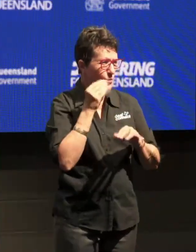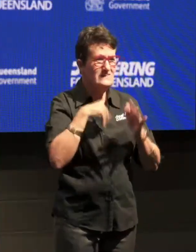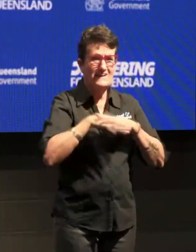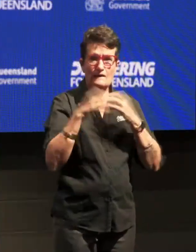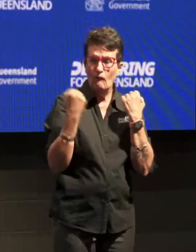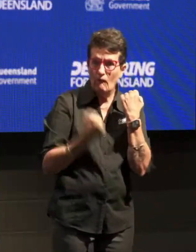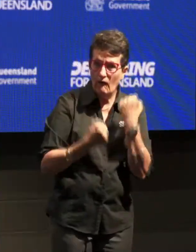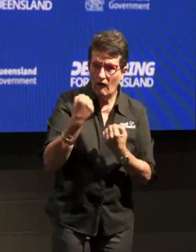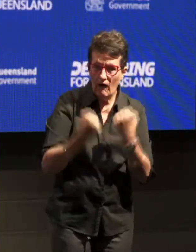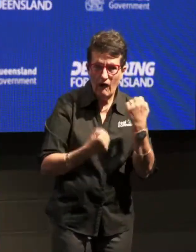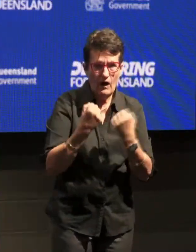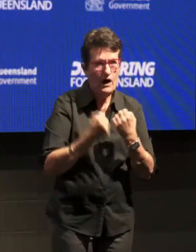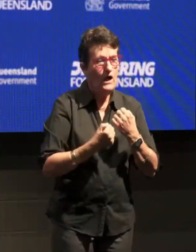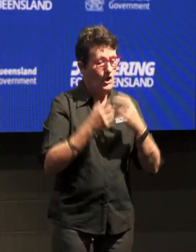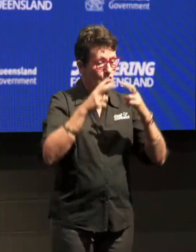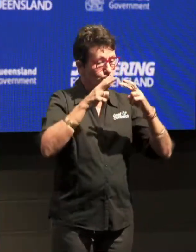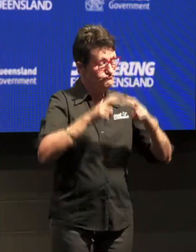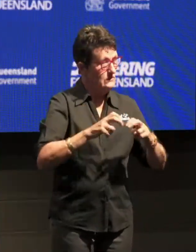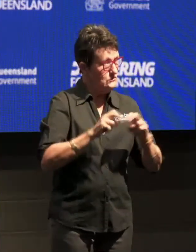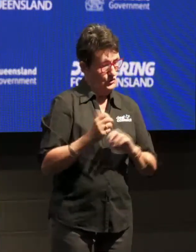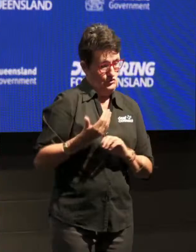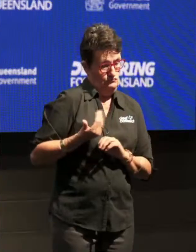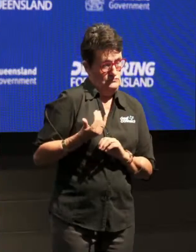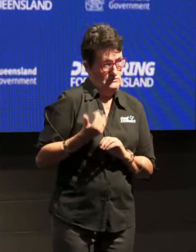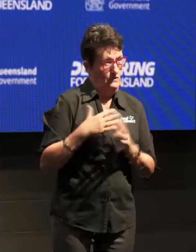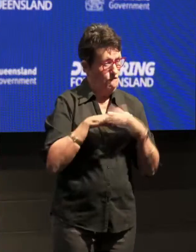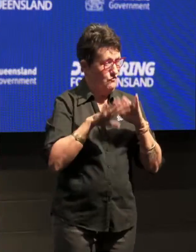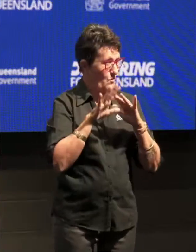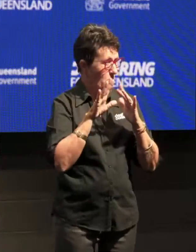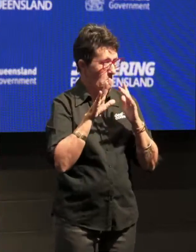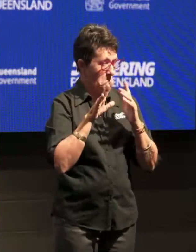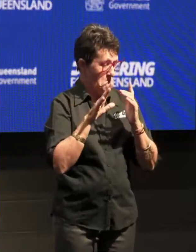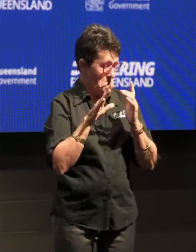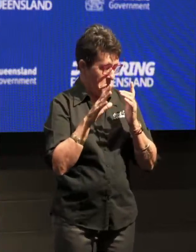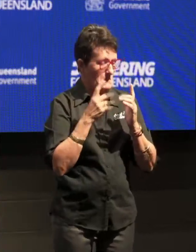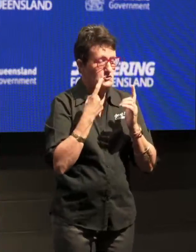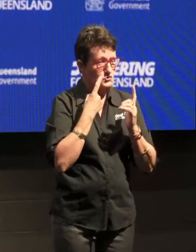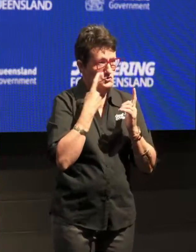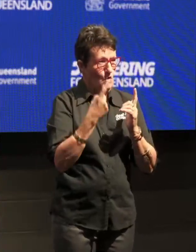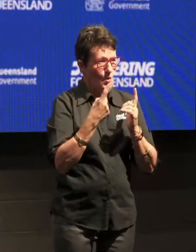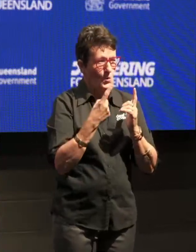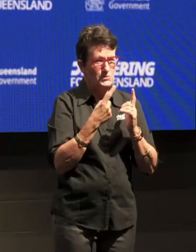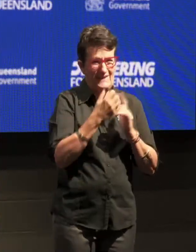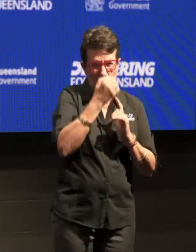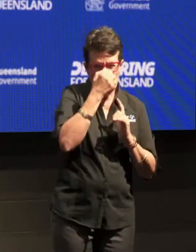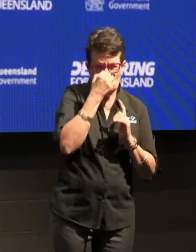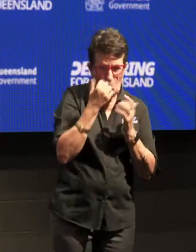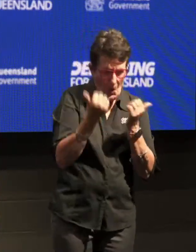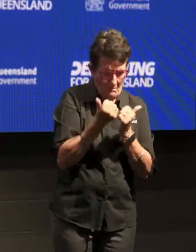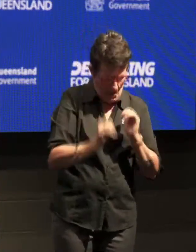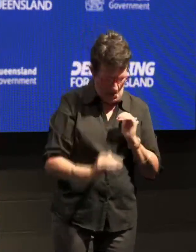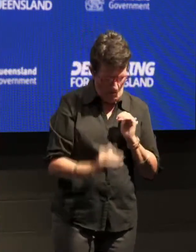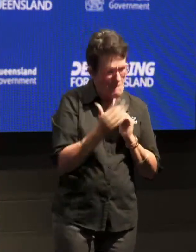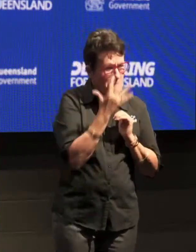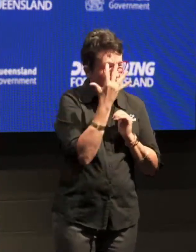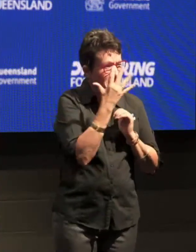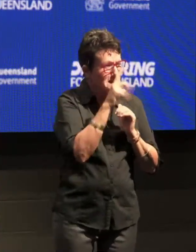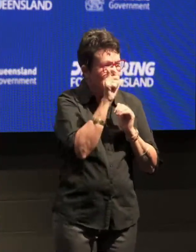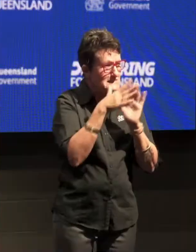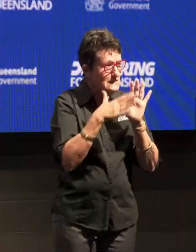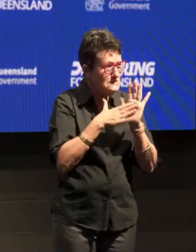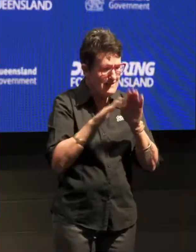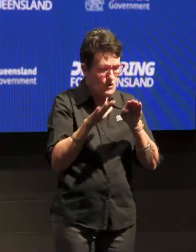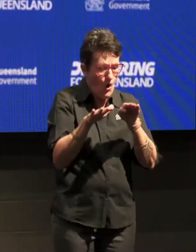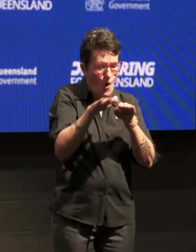vehicles. Research conducted by our own forensic crash units has established that in as small amount of water as 15 centimetres above